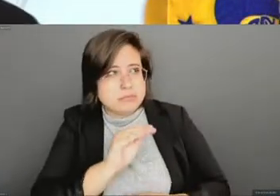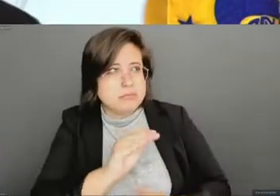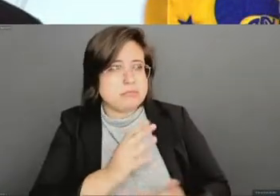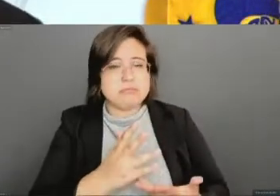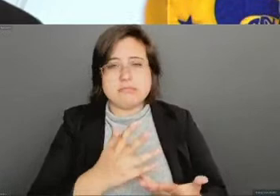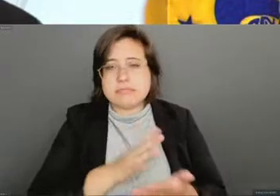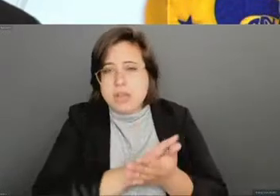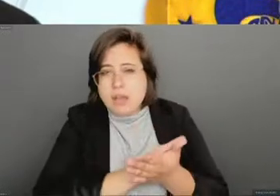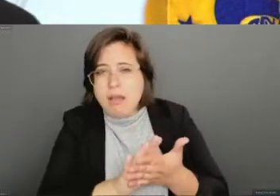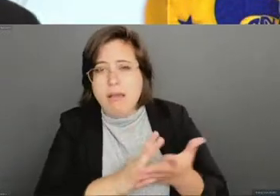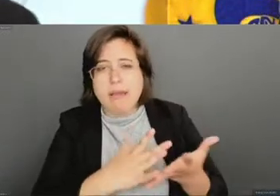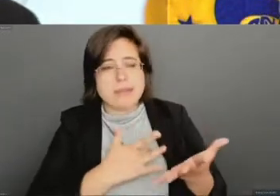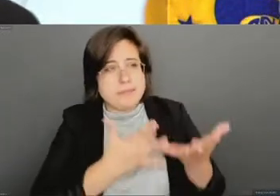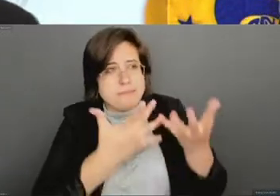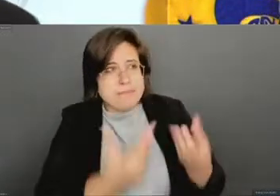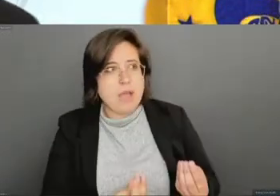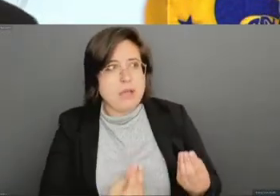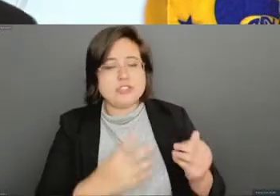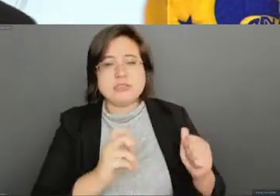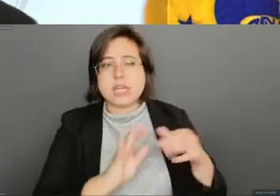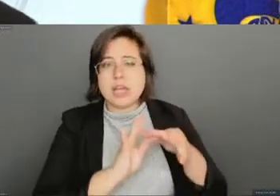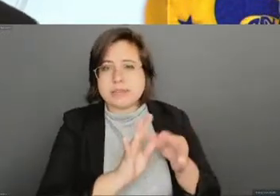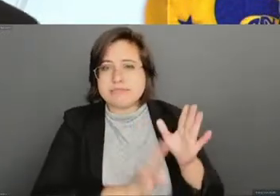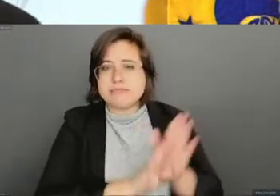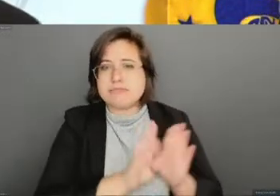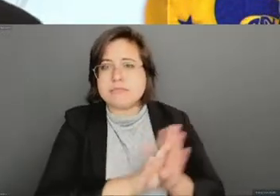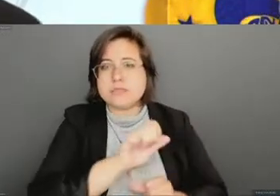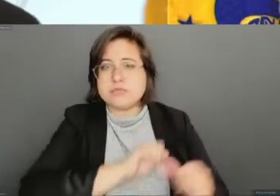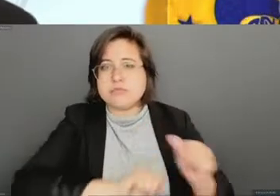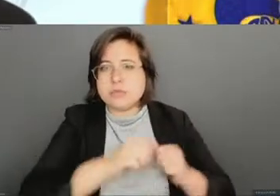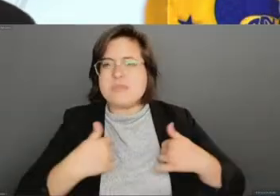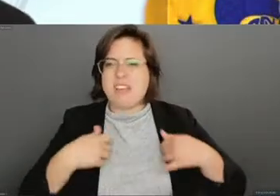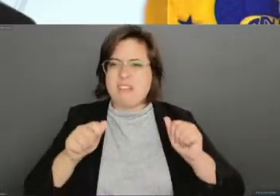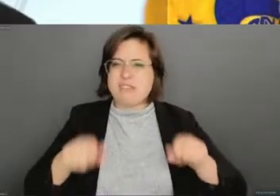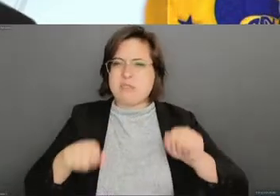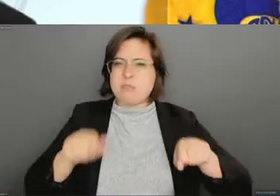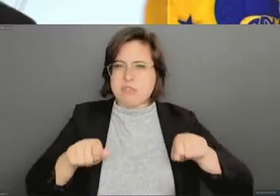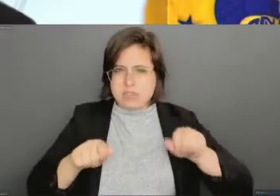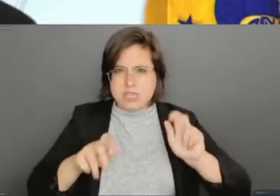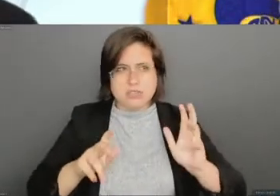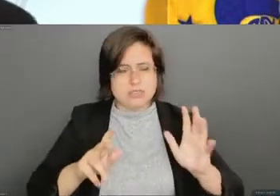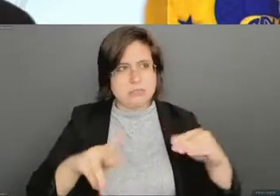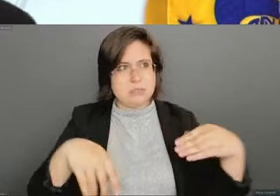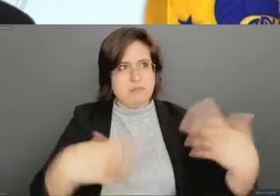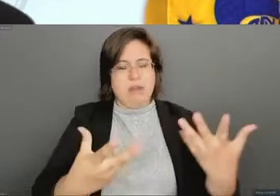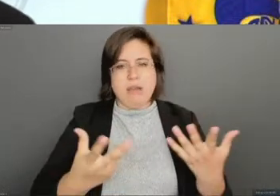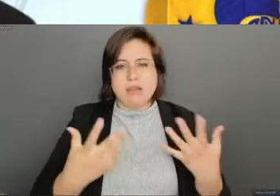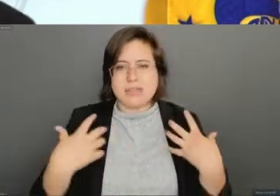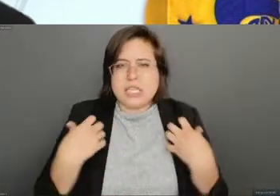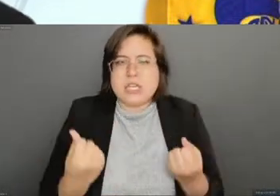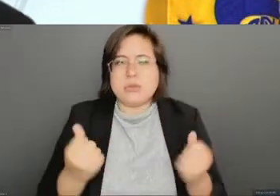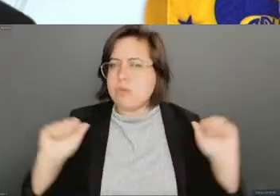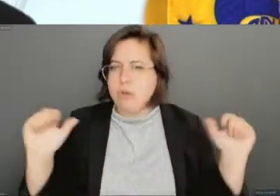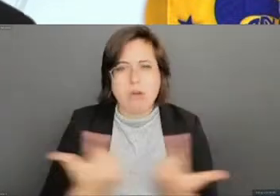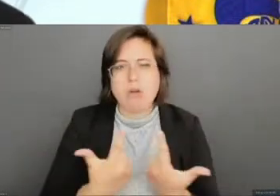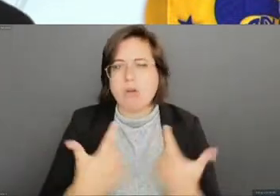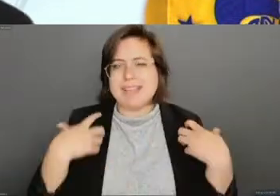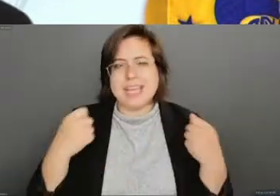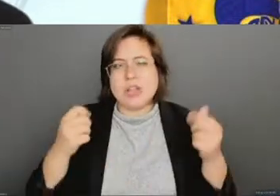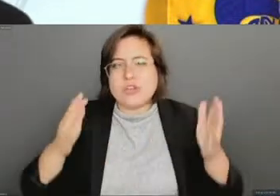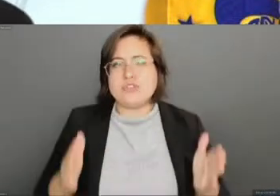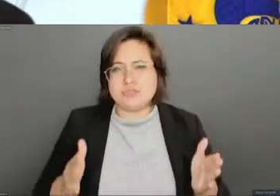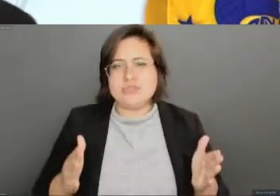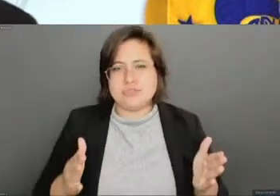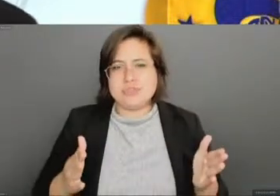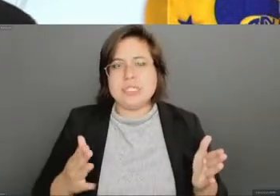build relationships with others, we have the ability to contribute to healing. And we are all healers in that respect. And this is a time, I think, when